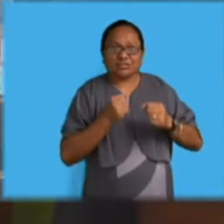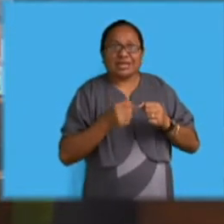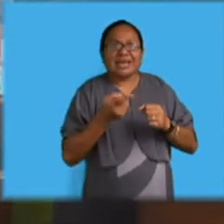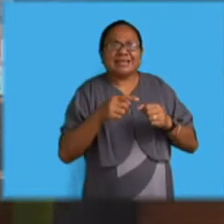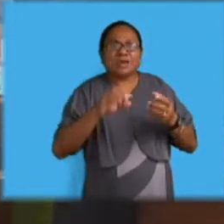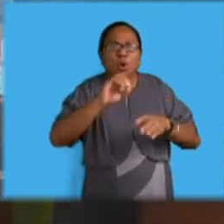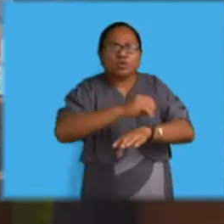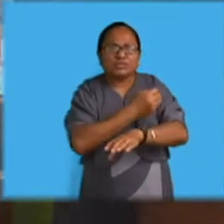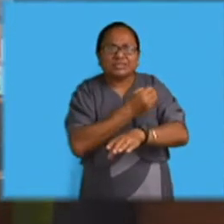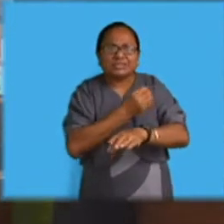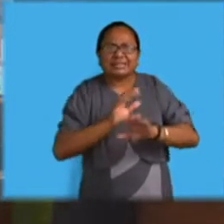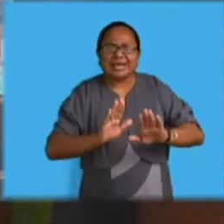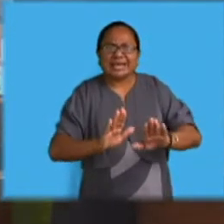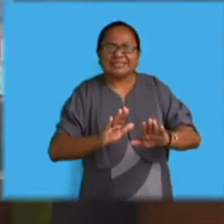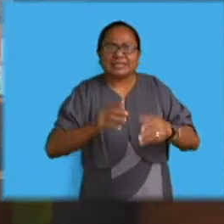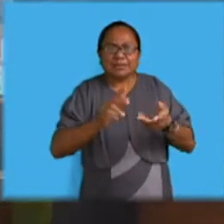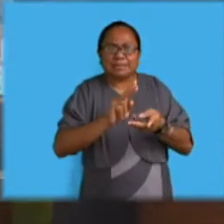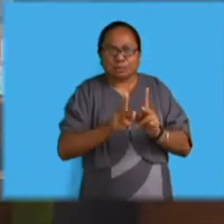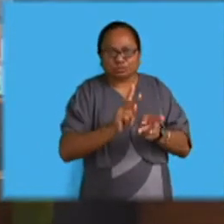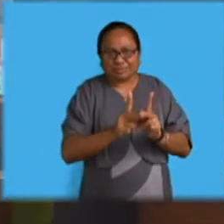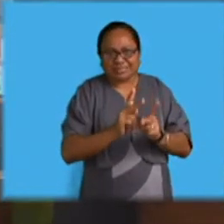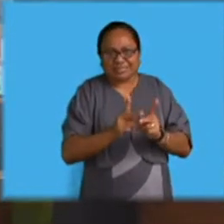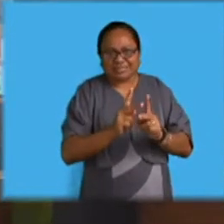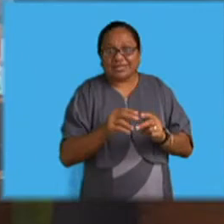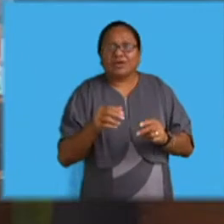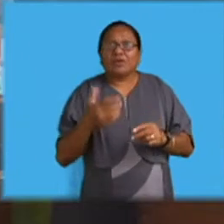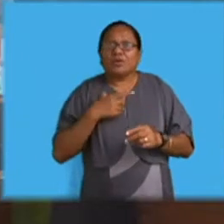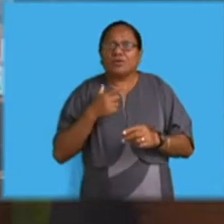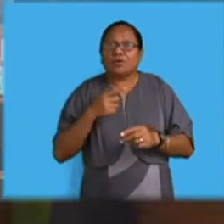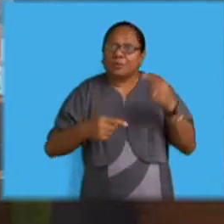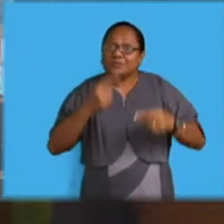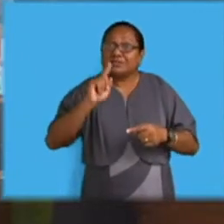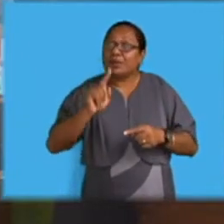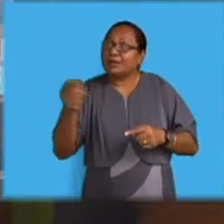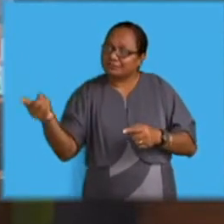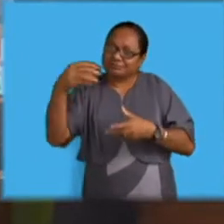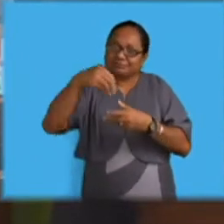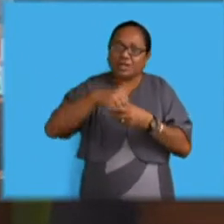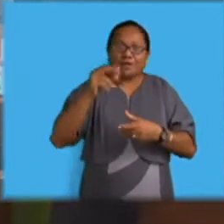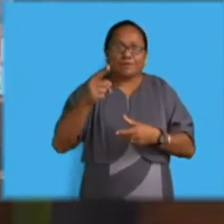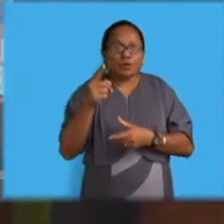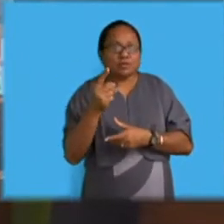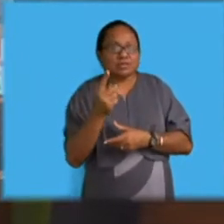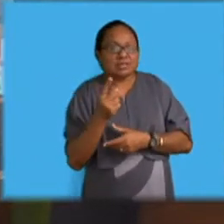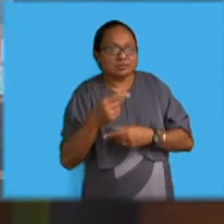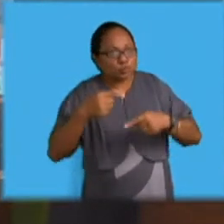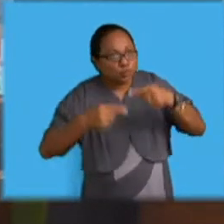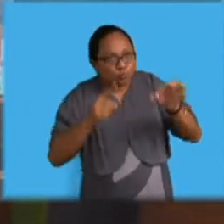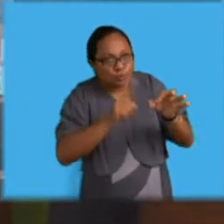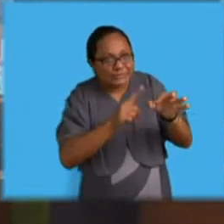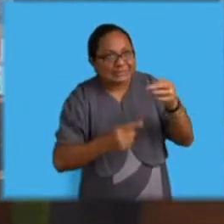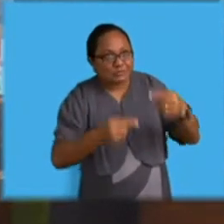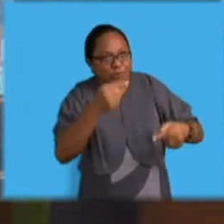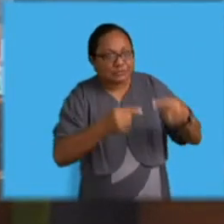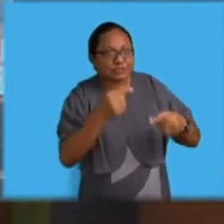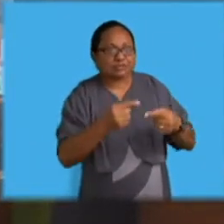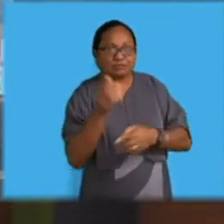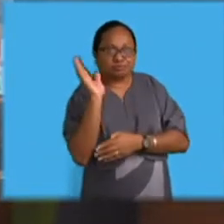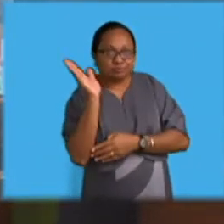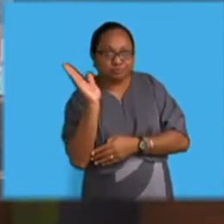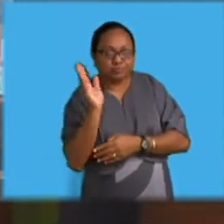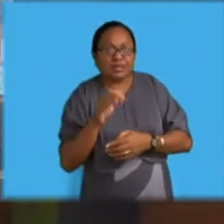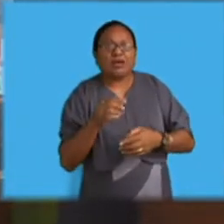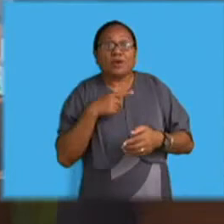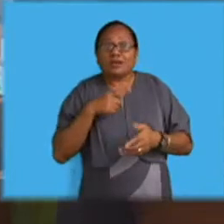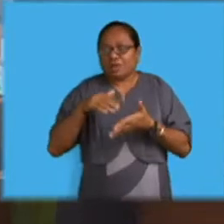Anti-Pollution competition encouraged students to engage in oratories, quizzes, and poster competitions that enhance the understanding of